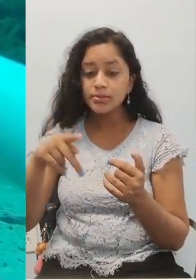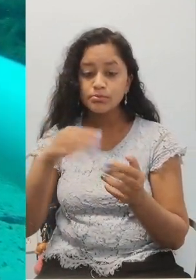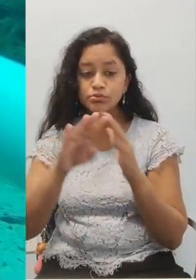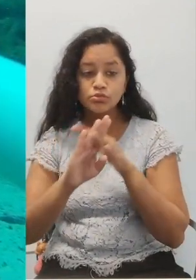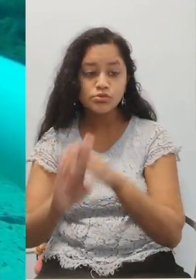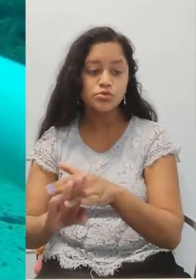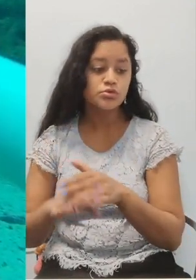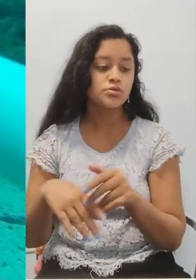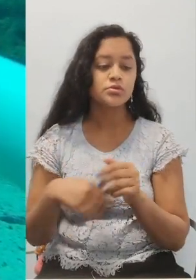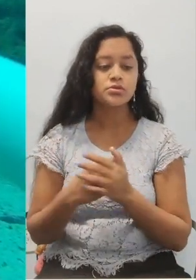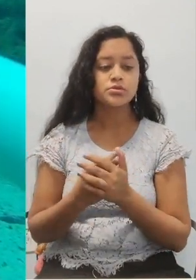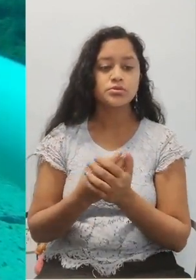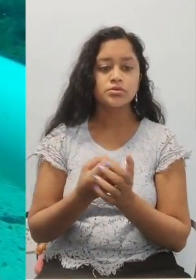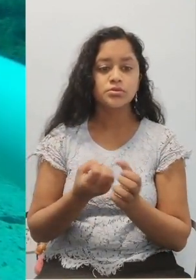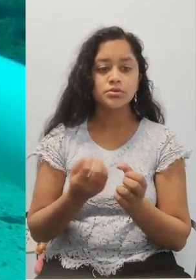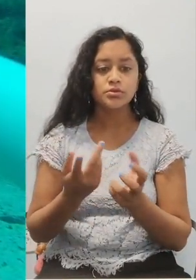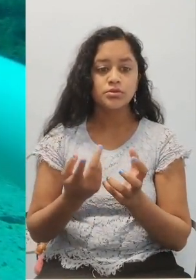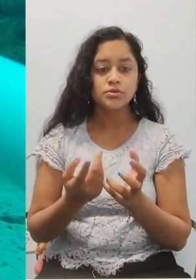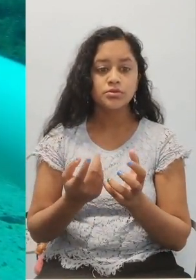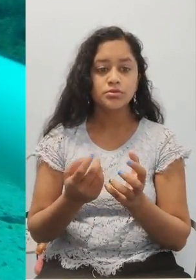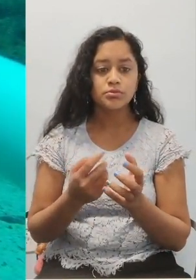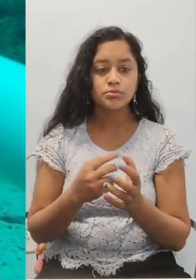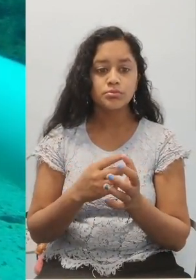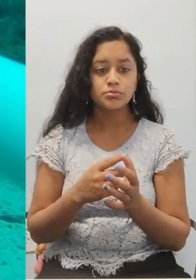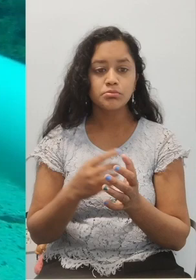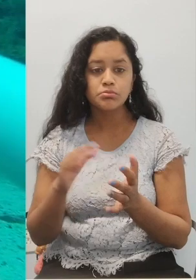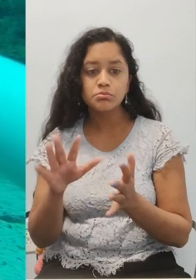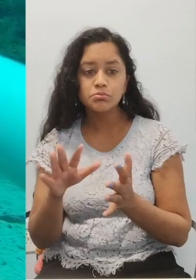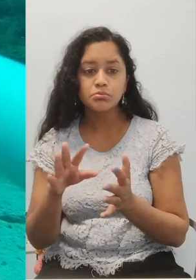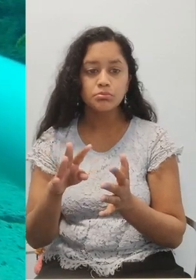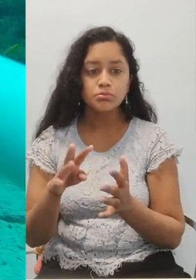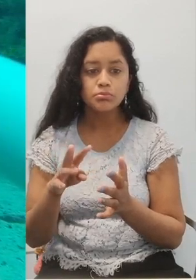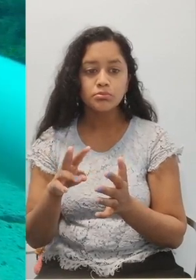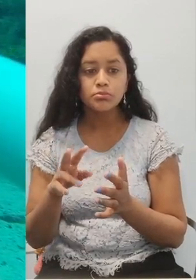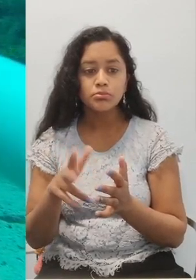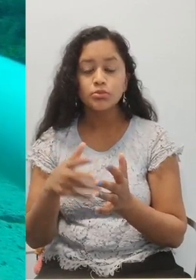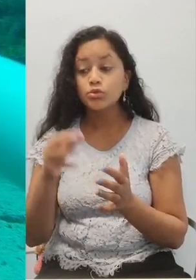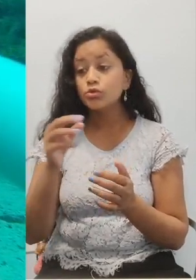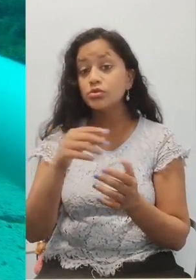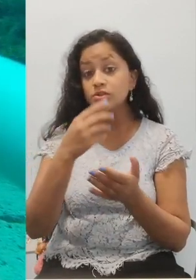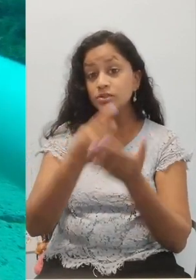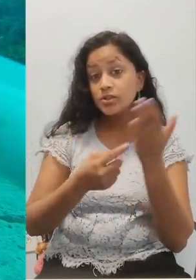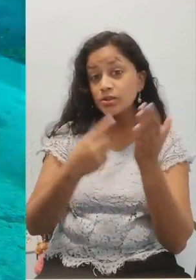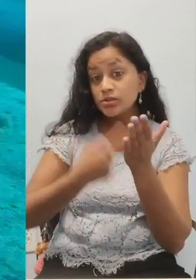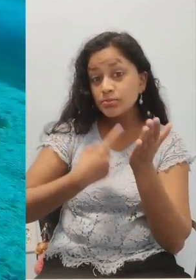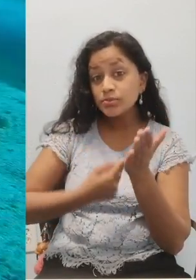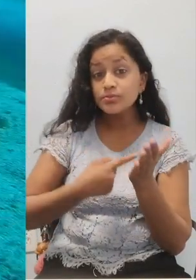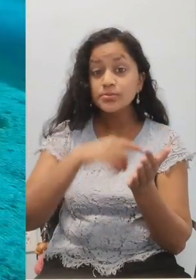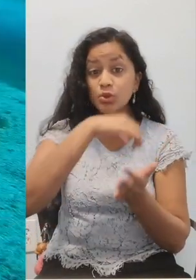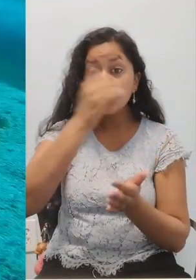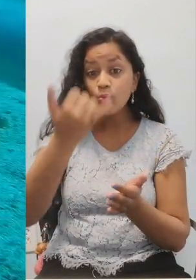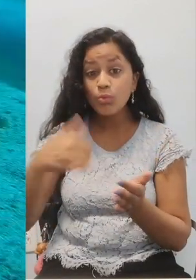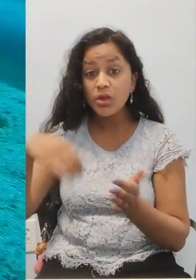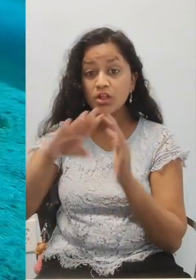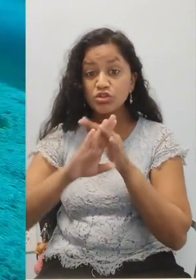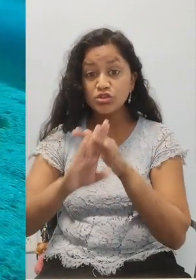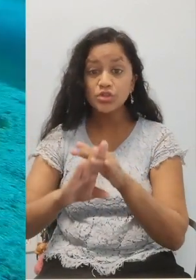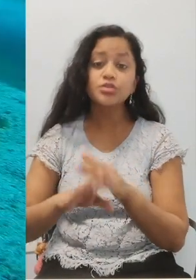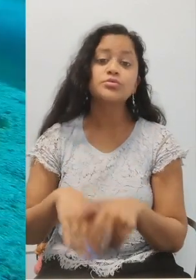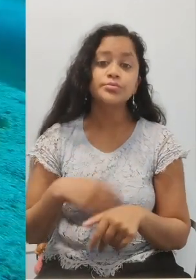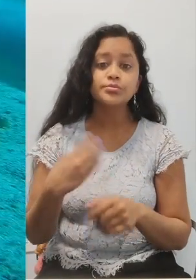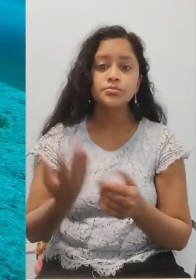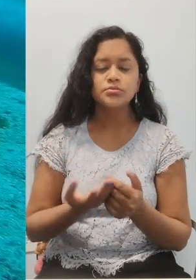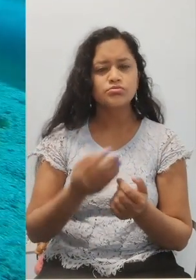have now and then maybe 2 per year whale sharks come through. They're quite rare. And then when we